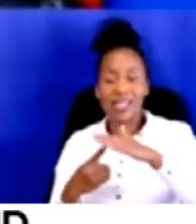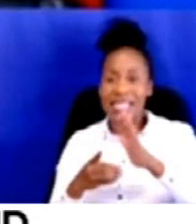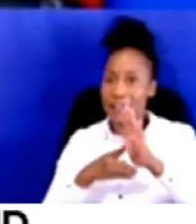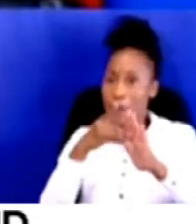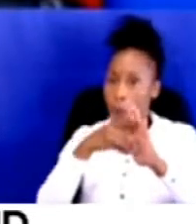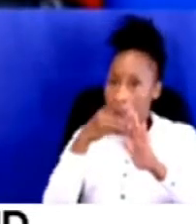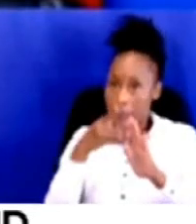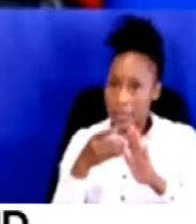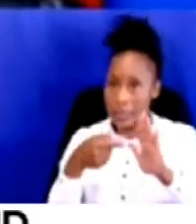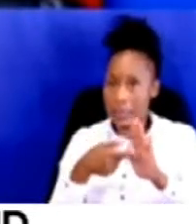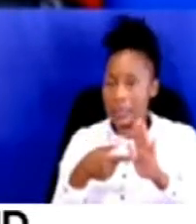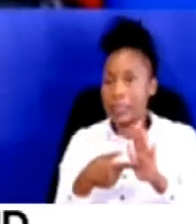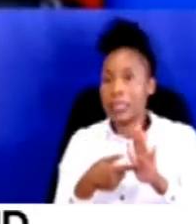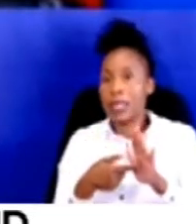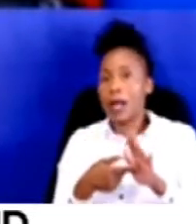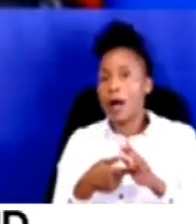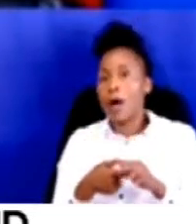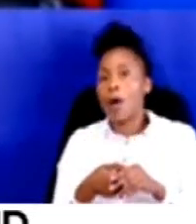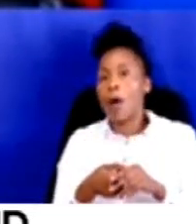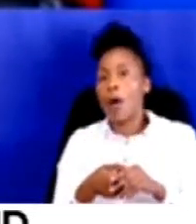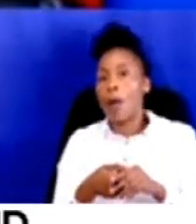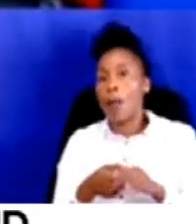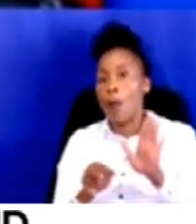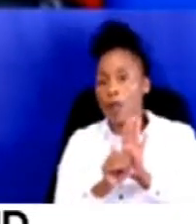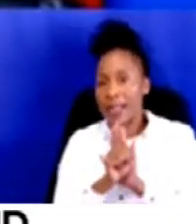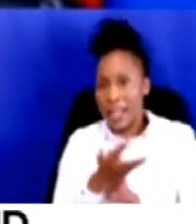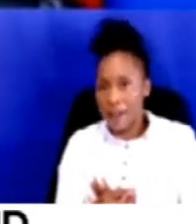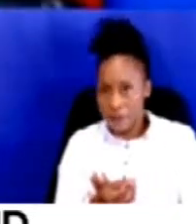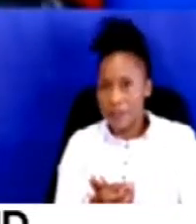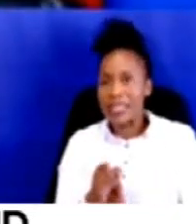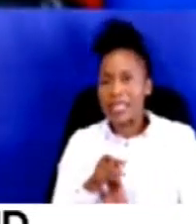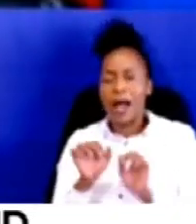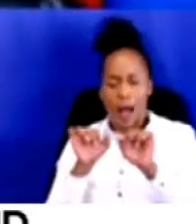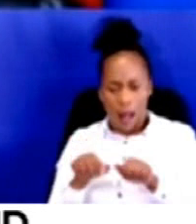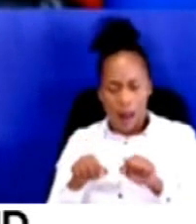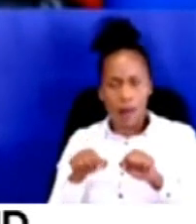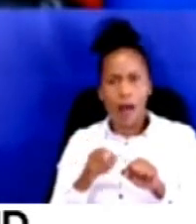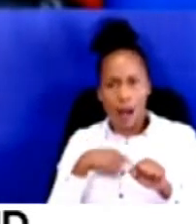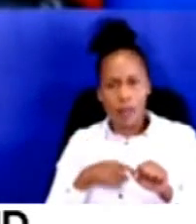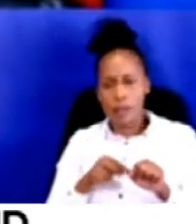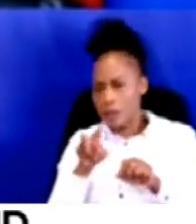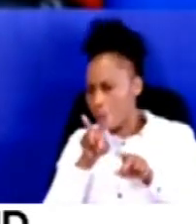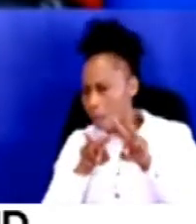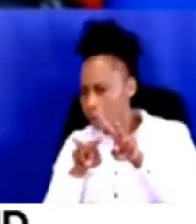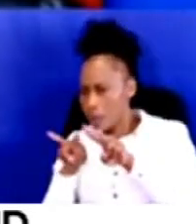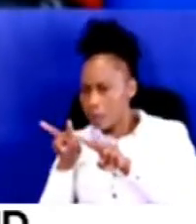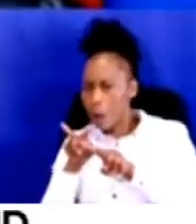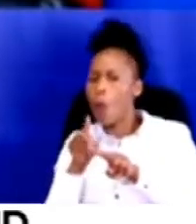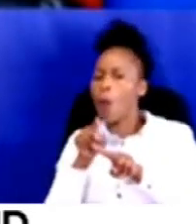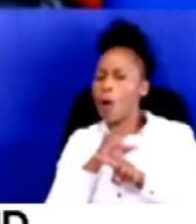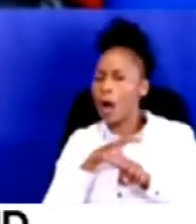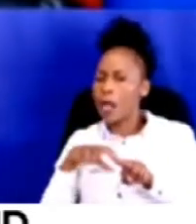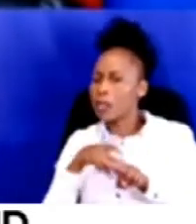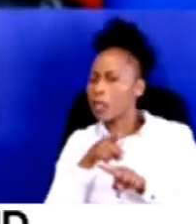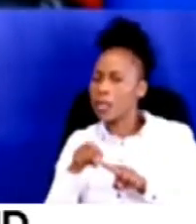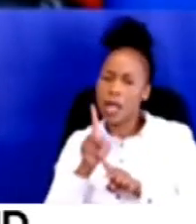model, that will allow us to monitor exactly what these councils are doing on a